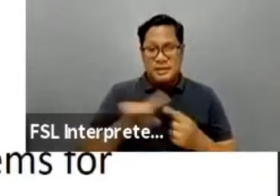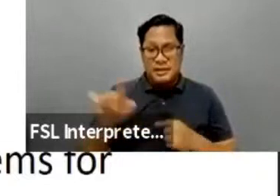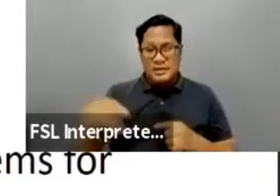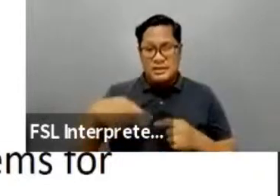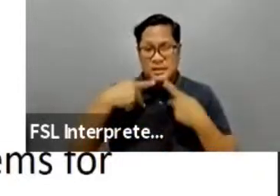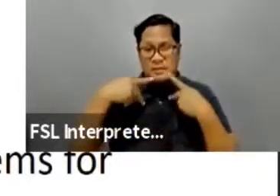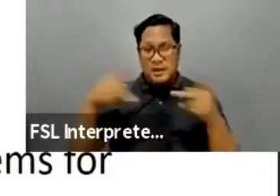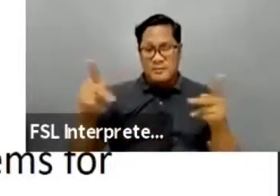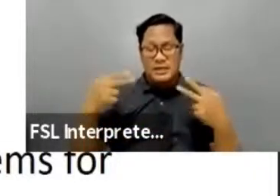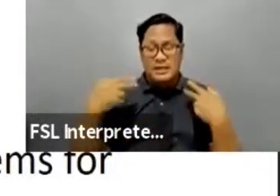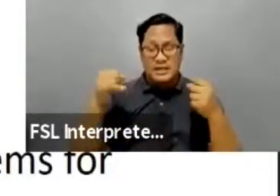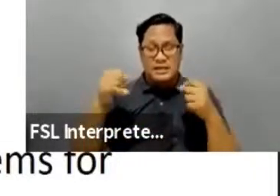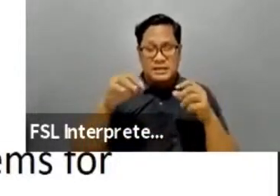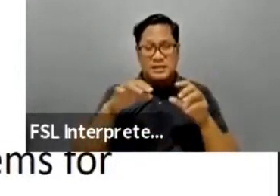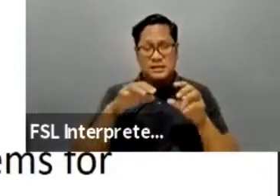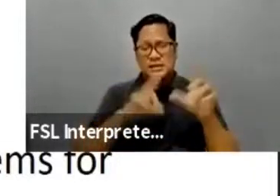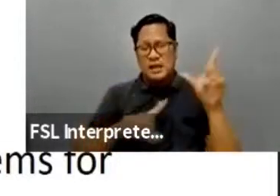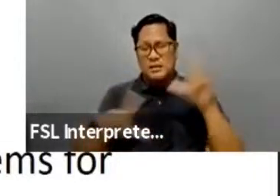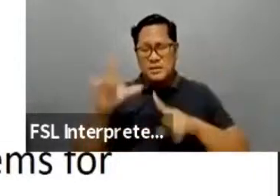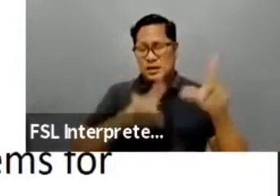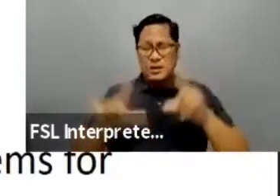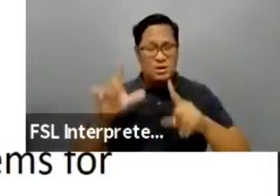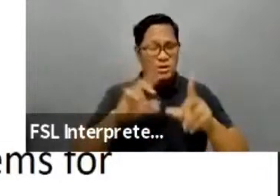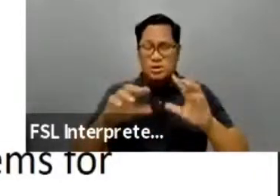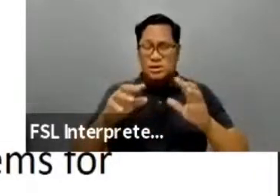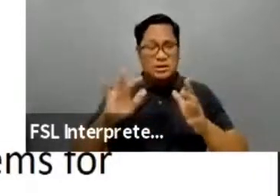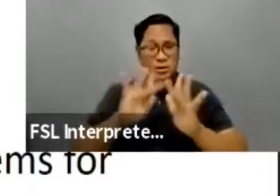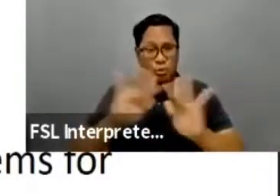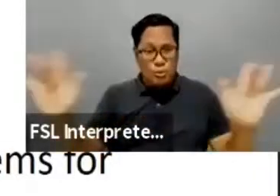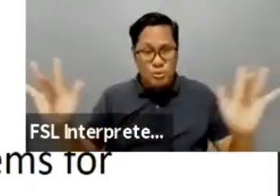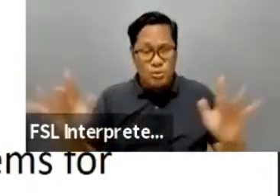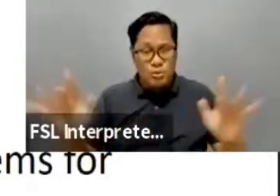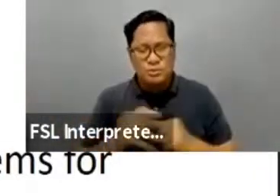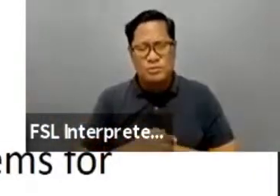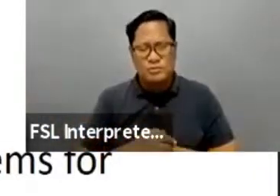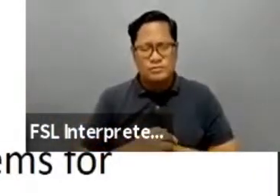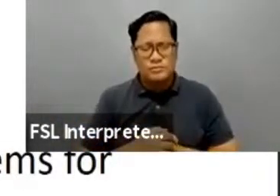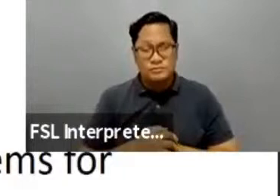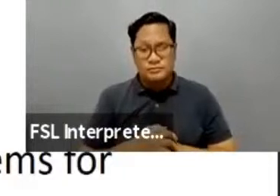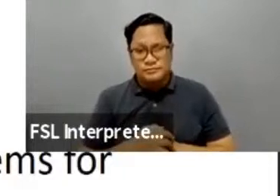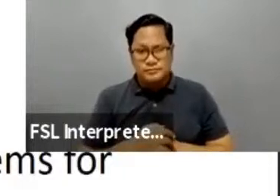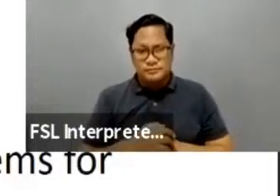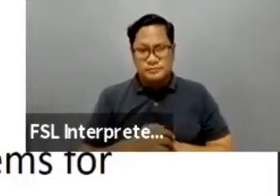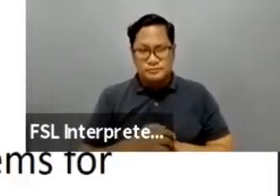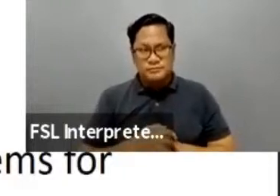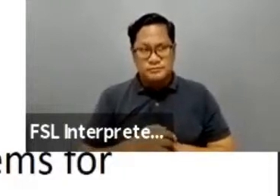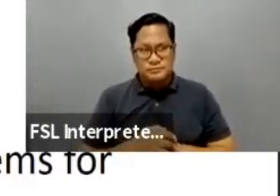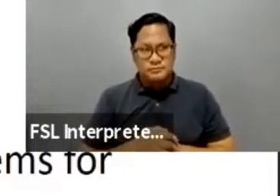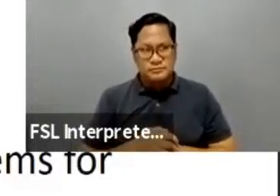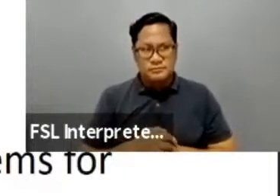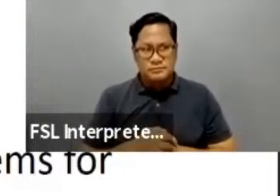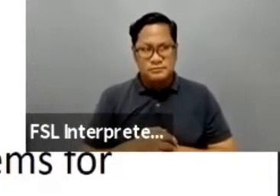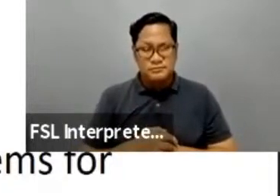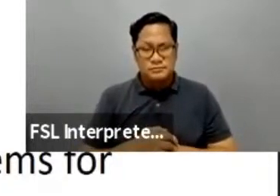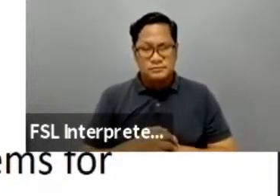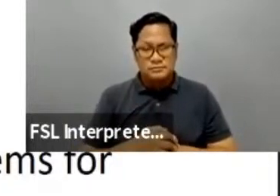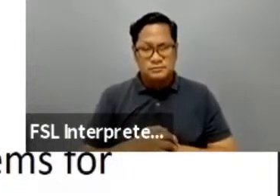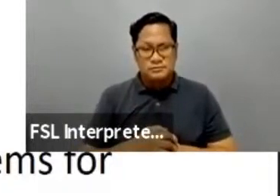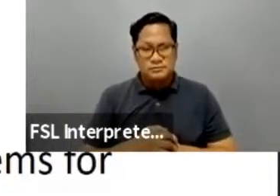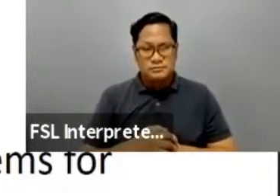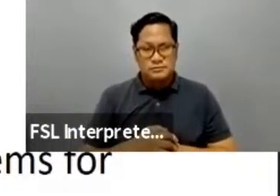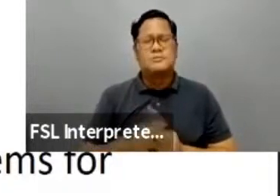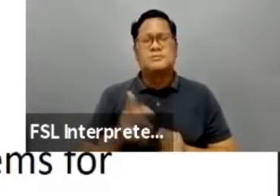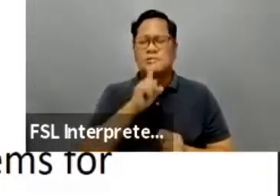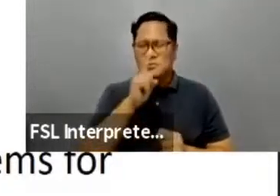health laboratories. So the hospitals, in their labs, really attend to the needs of